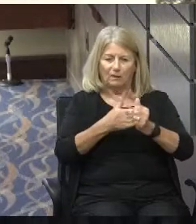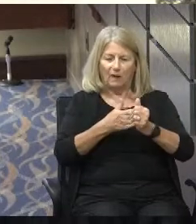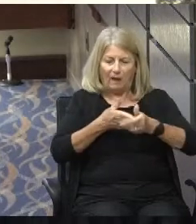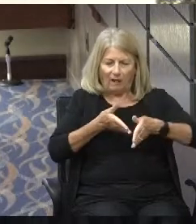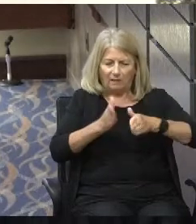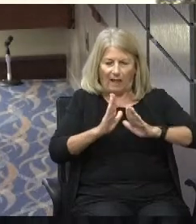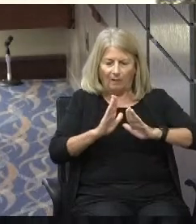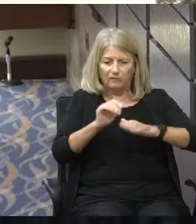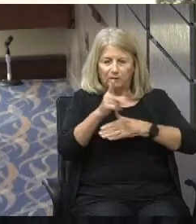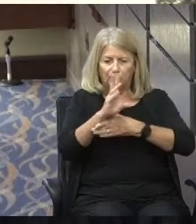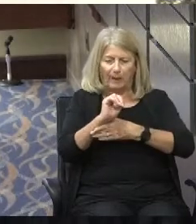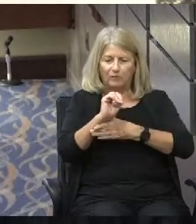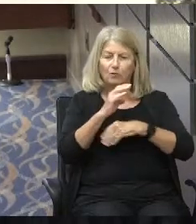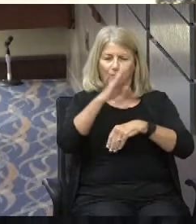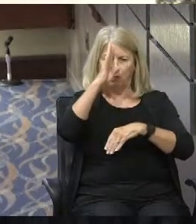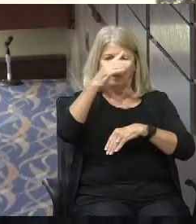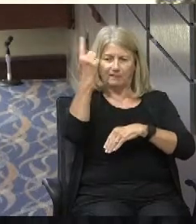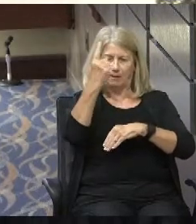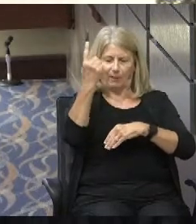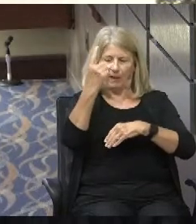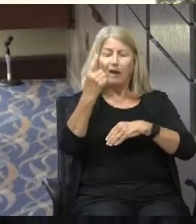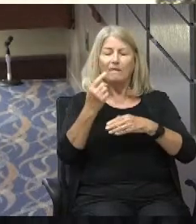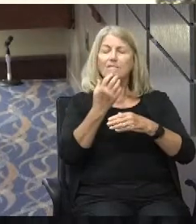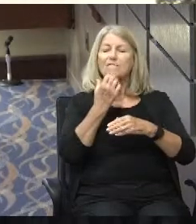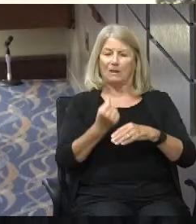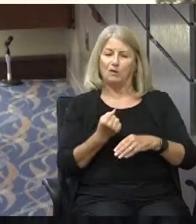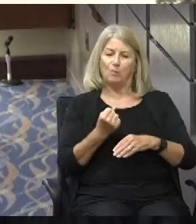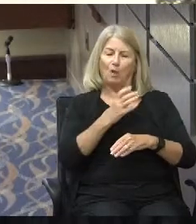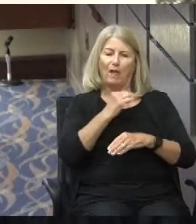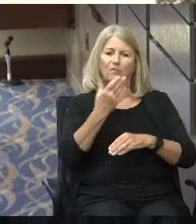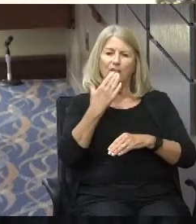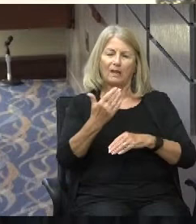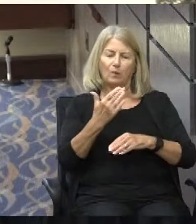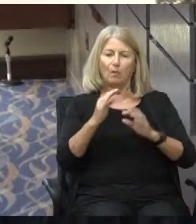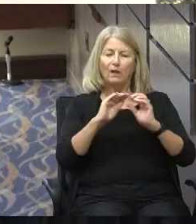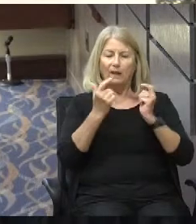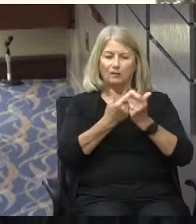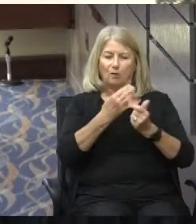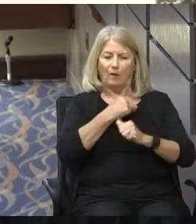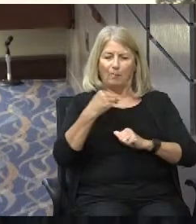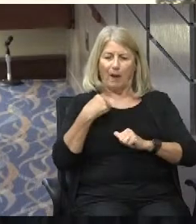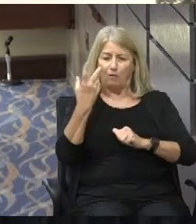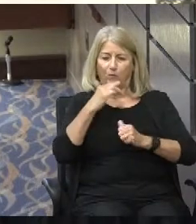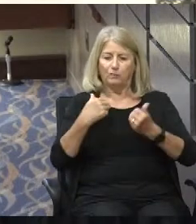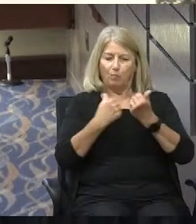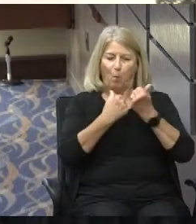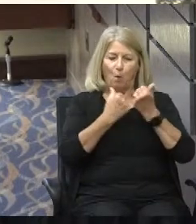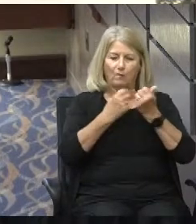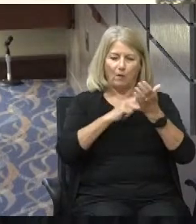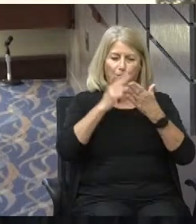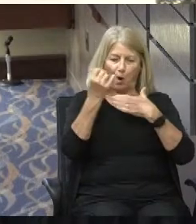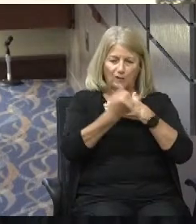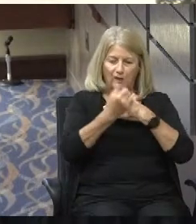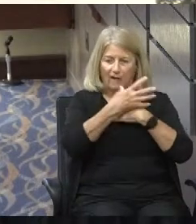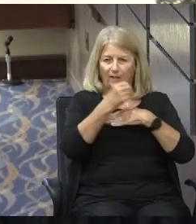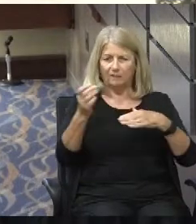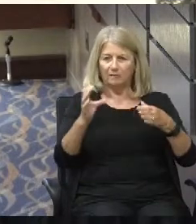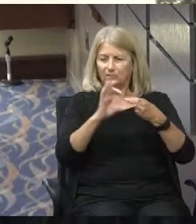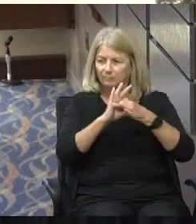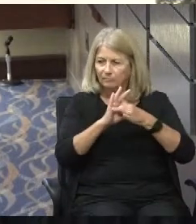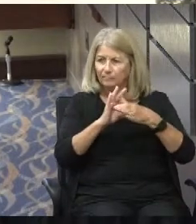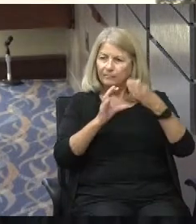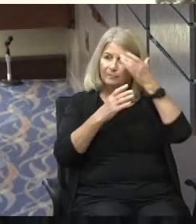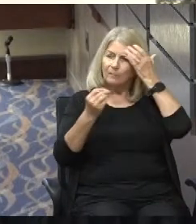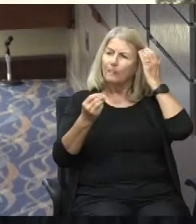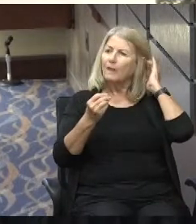space to create something valuable. And thank you to Mayor and Council for your continued support in this project and continued vision of connecting in greater ways and doing what's best for our